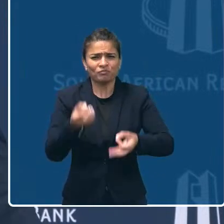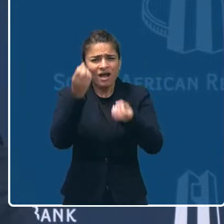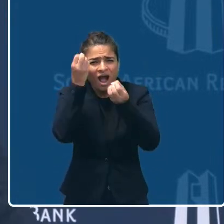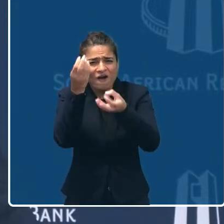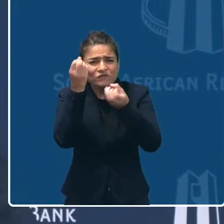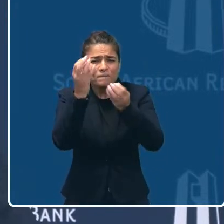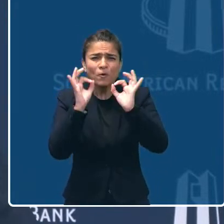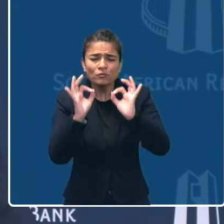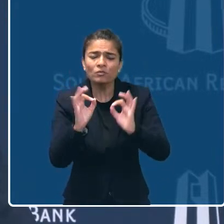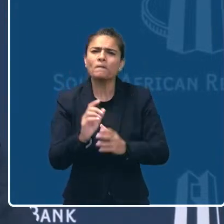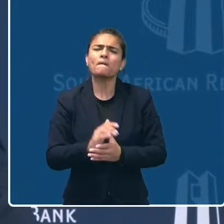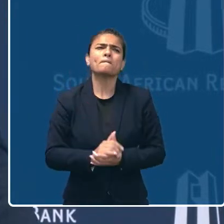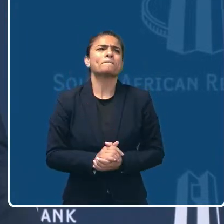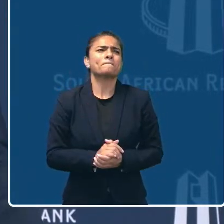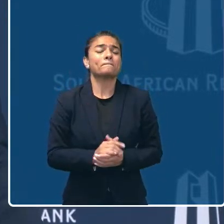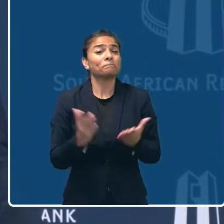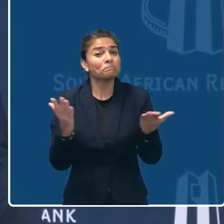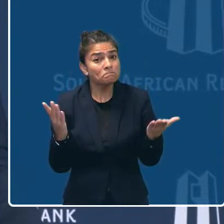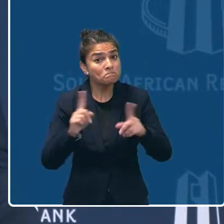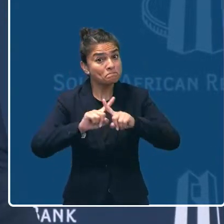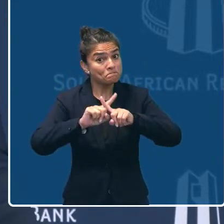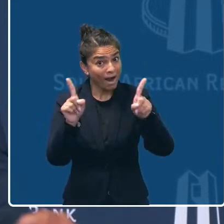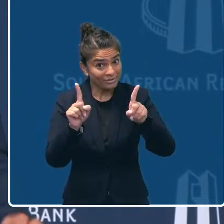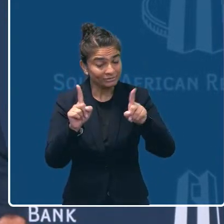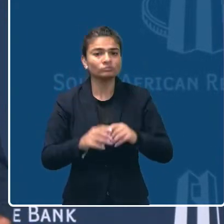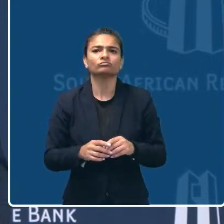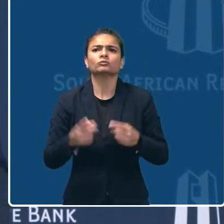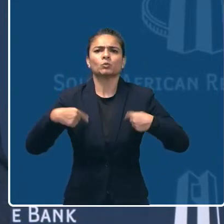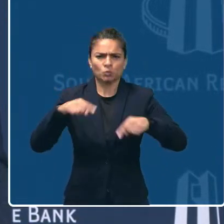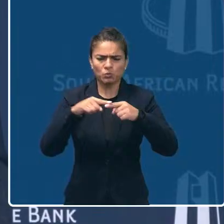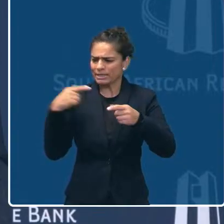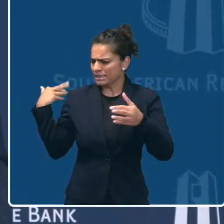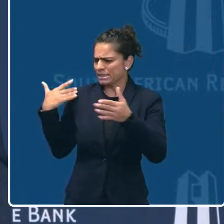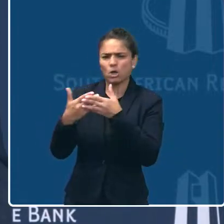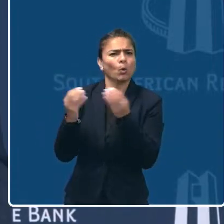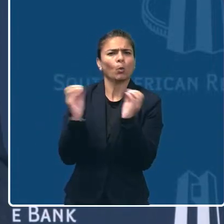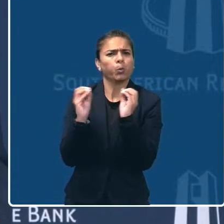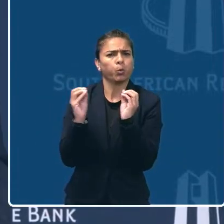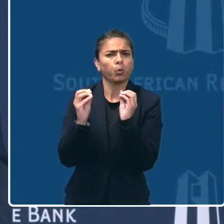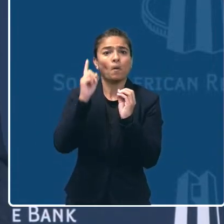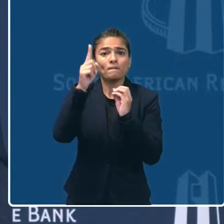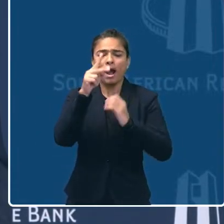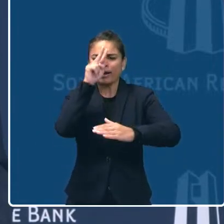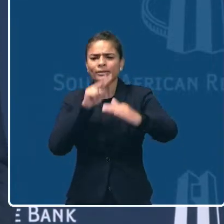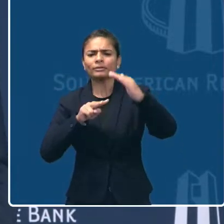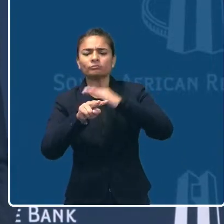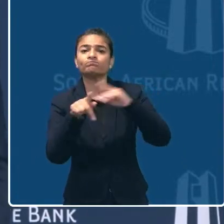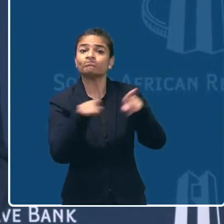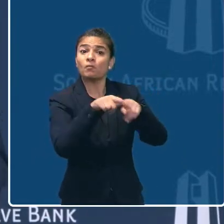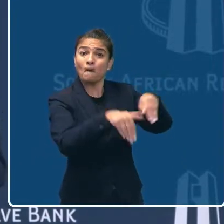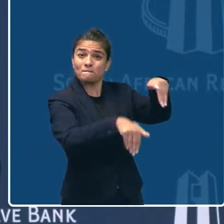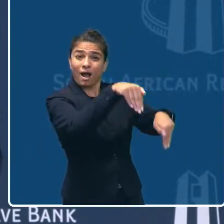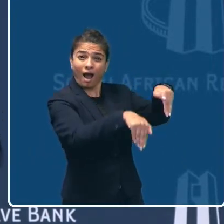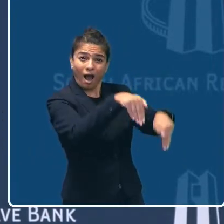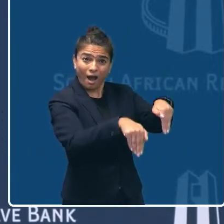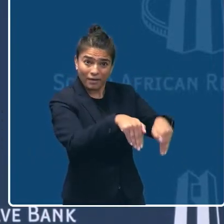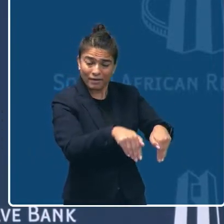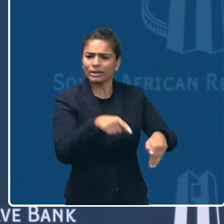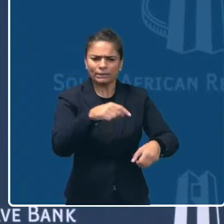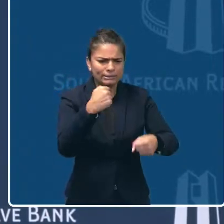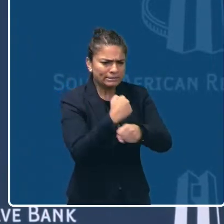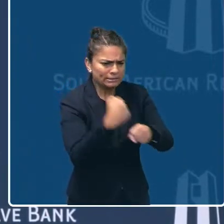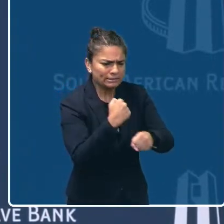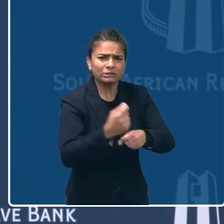quarter. However, the indicators for sectors like mining and manufacturing have